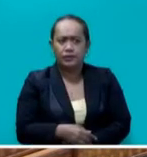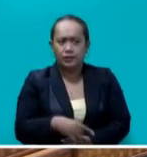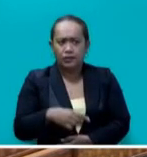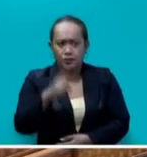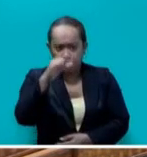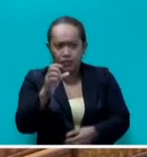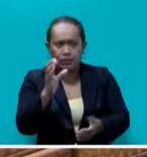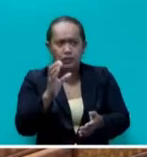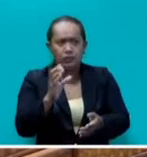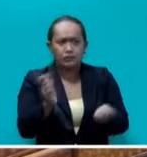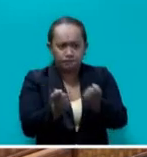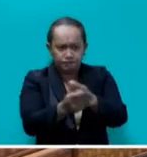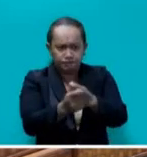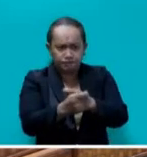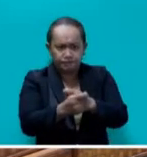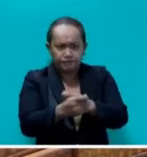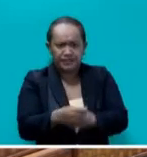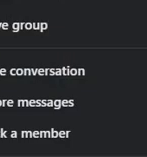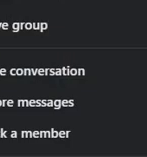corrected it. It's simple